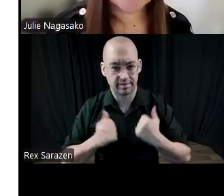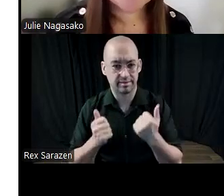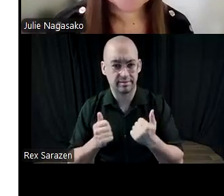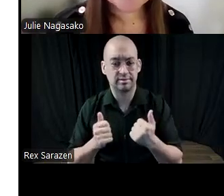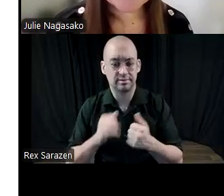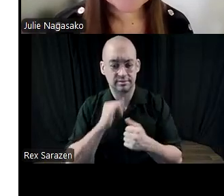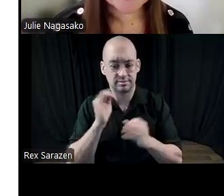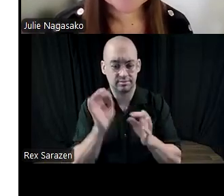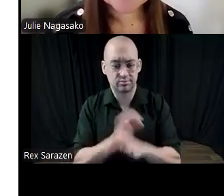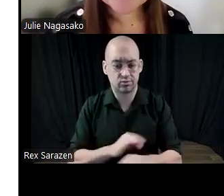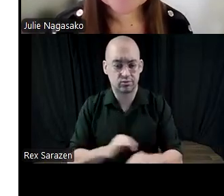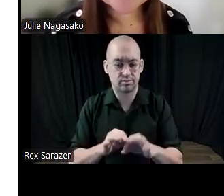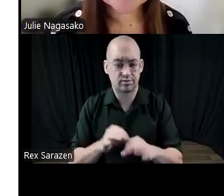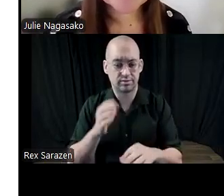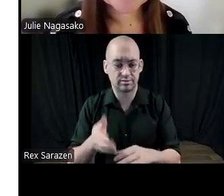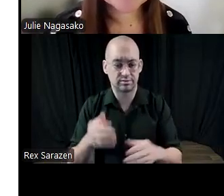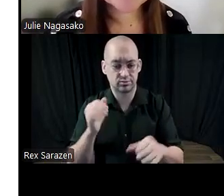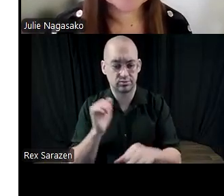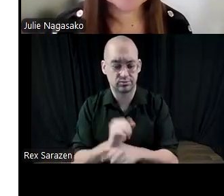work. Next slide.